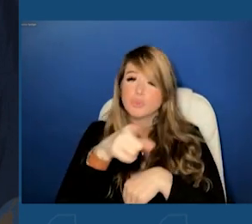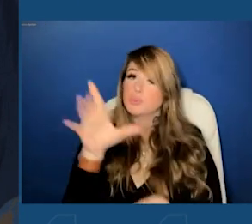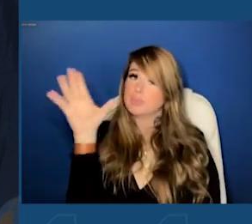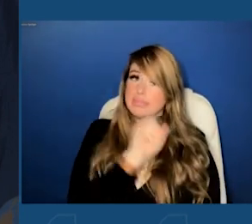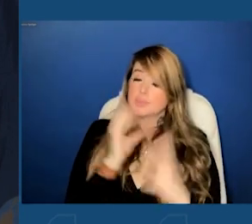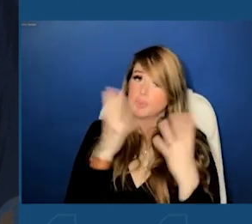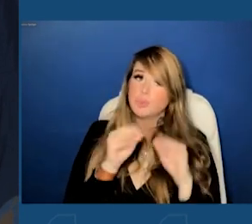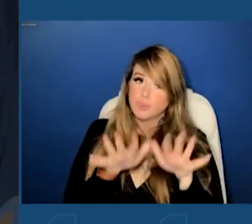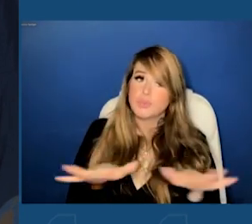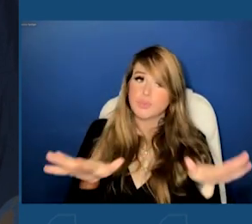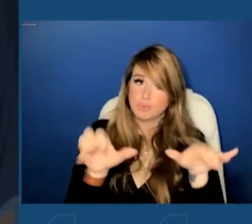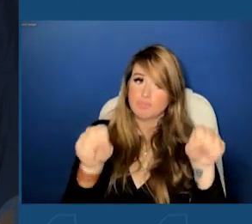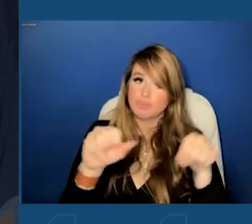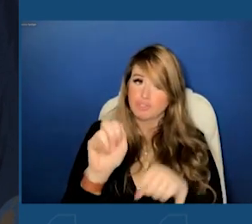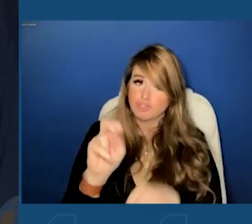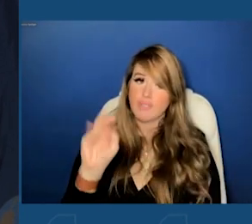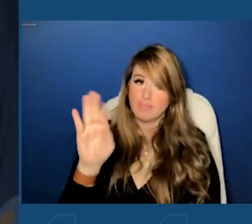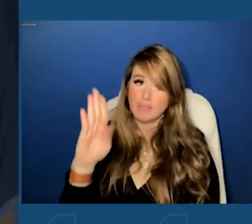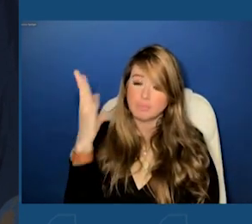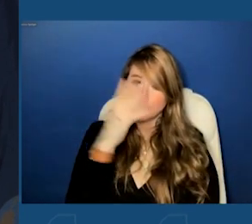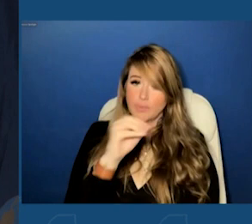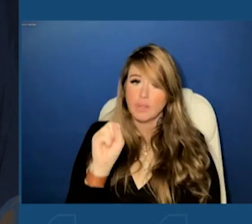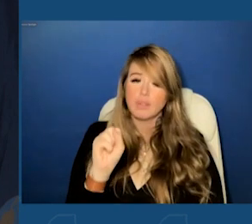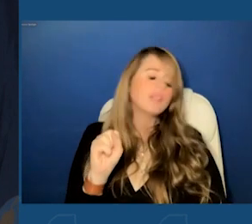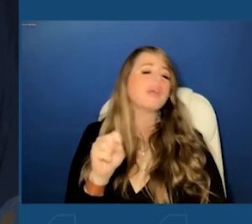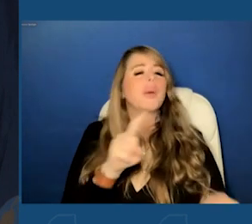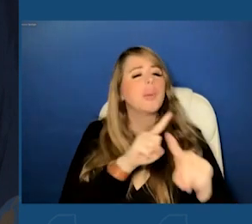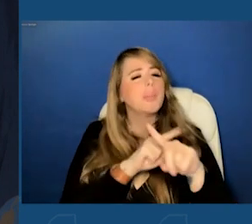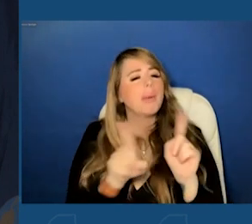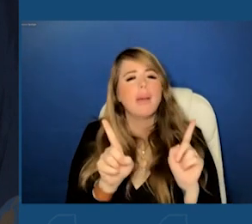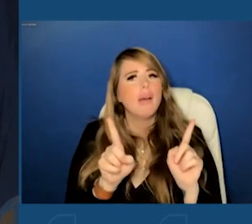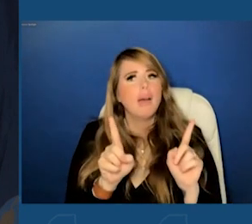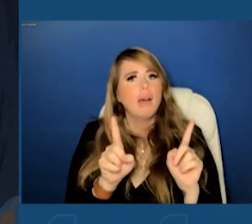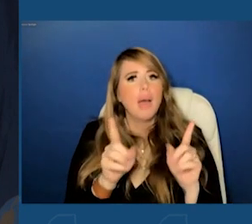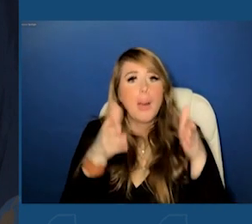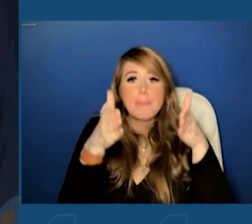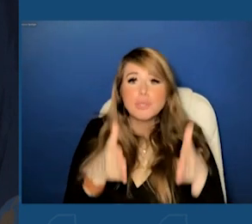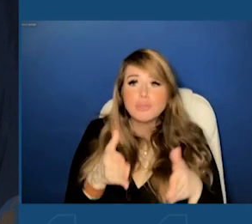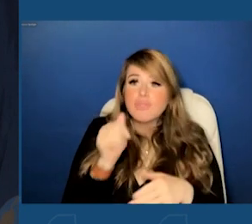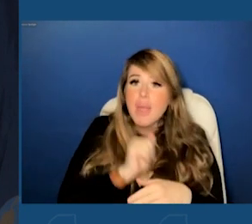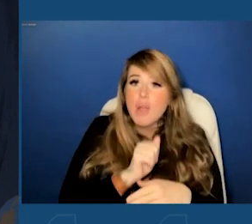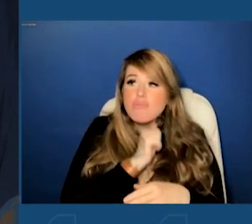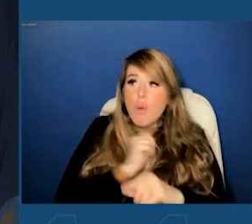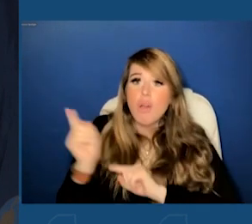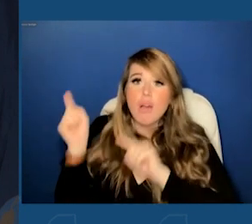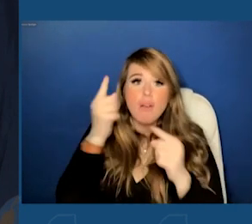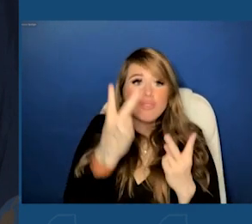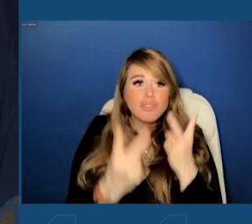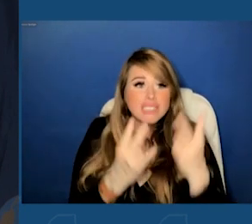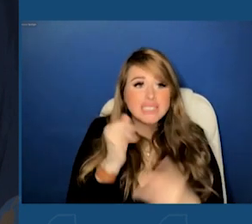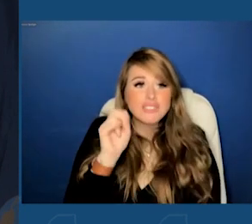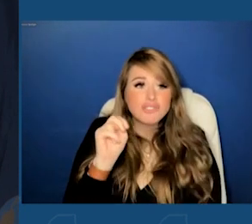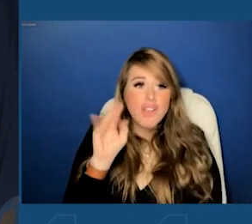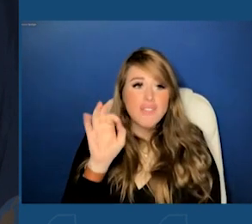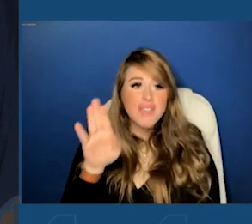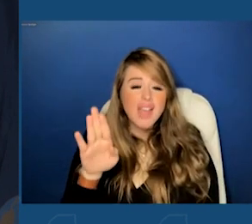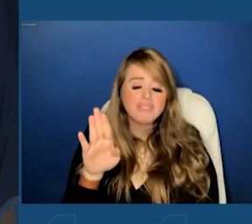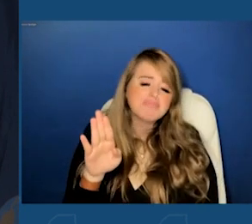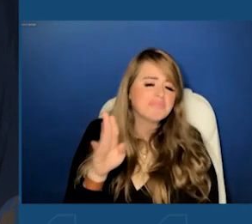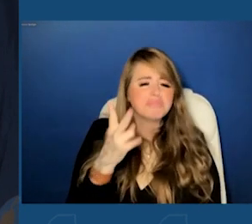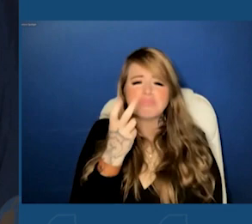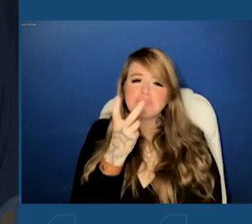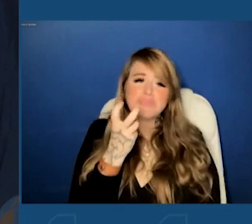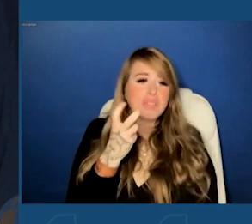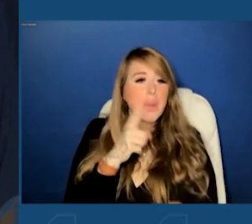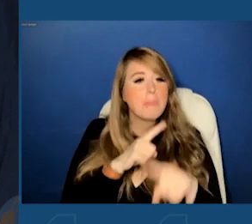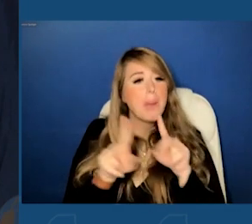It's beautiful. But I don't expect somebody from Tempe, Arizona to come here for that. But I would expect somebody from the greater